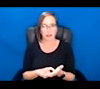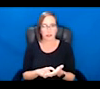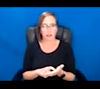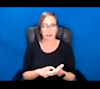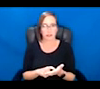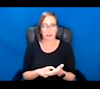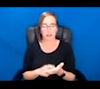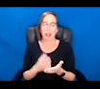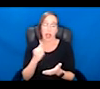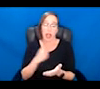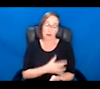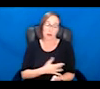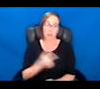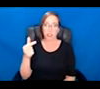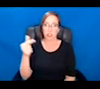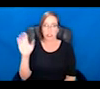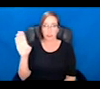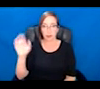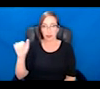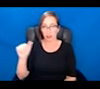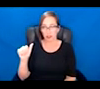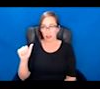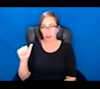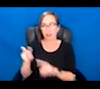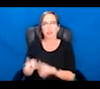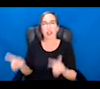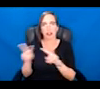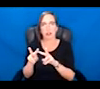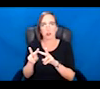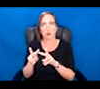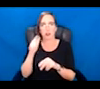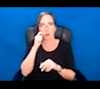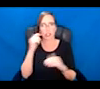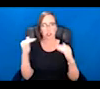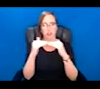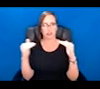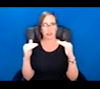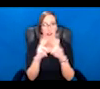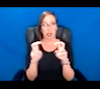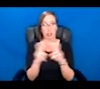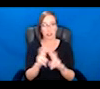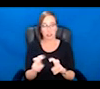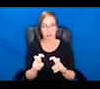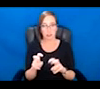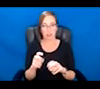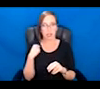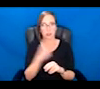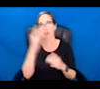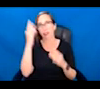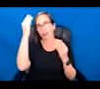Alliance for really seeing the importance of this racial justice analysis as we think about our way